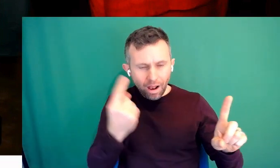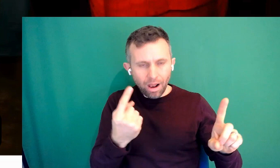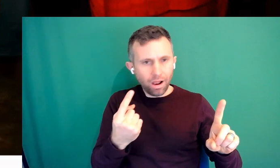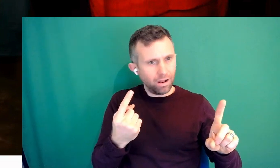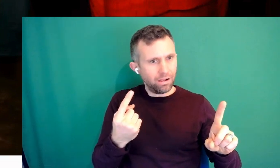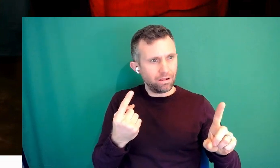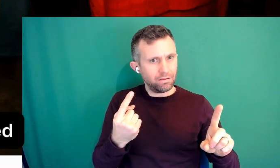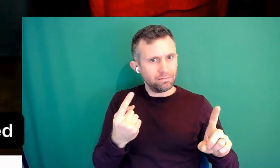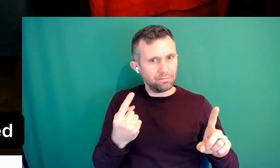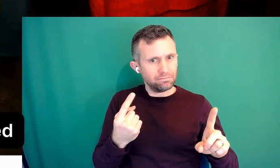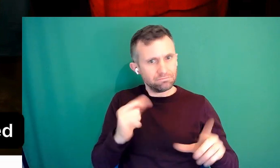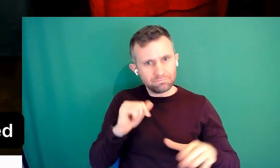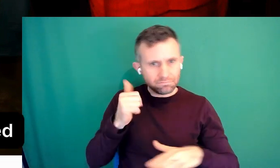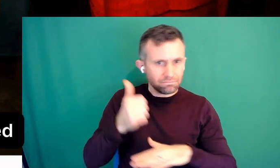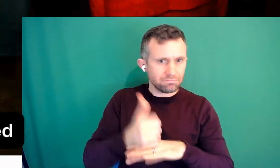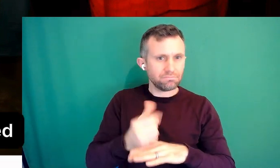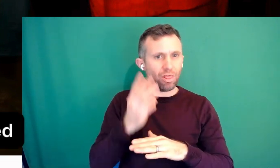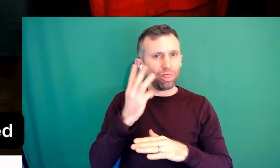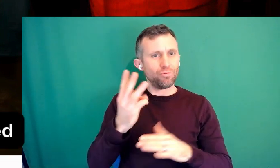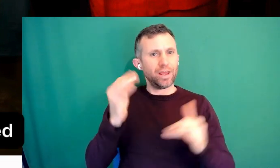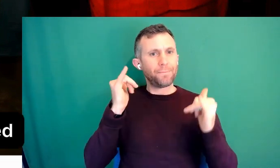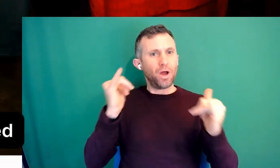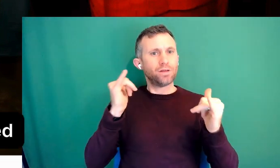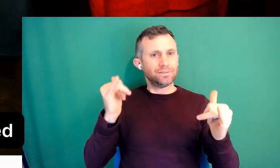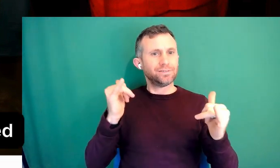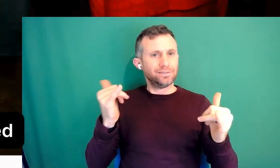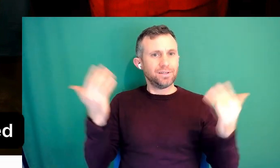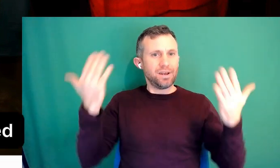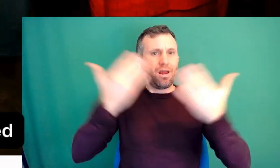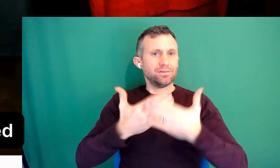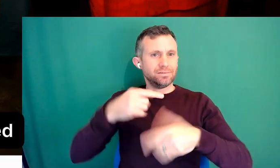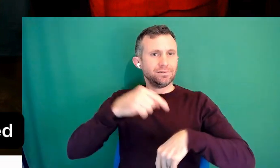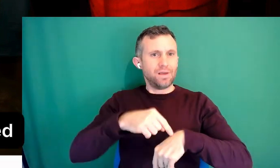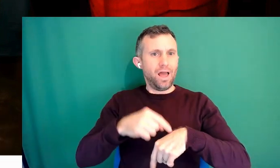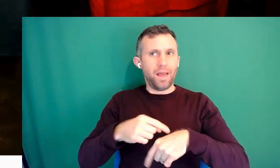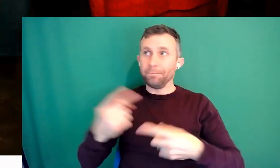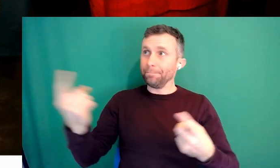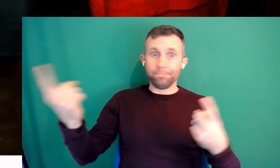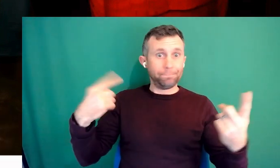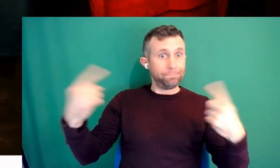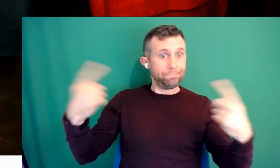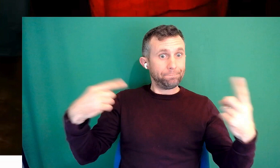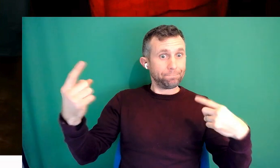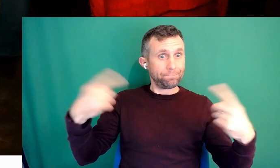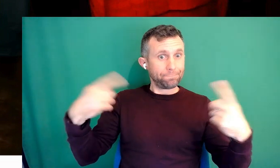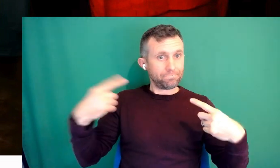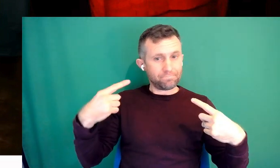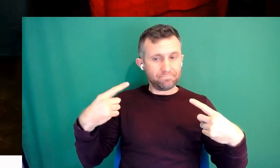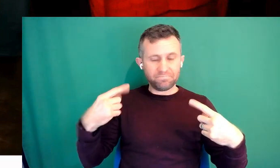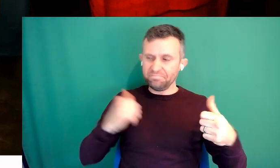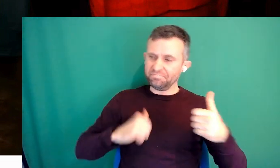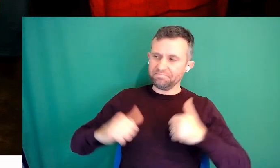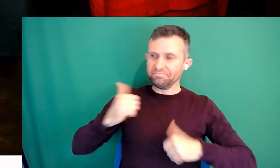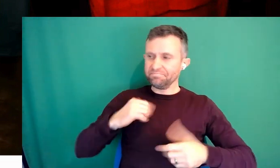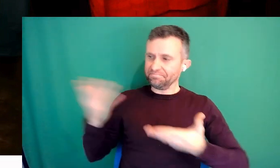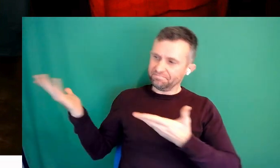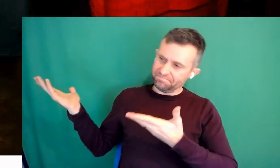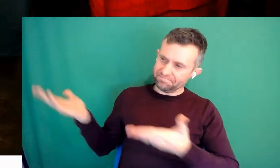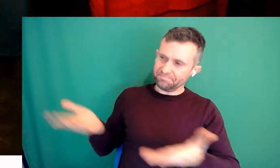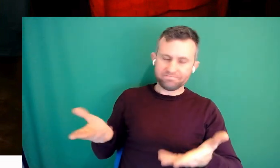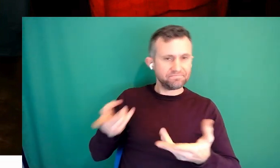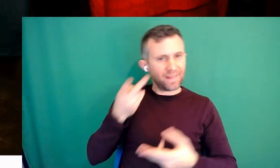Gates, which describes the journey made and trials faced by the dead as they travelled to the